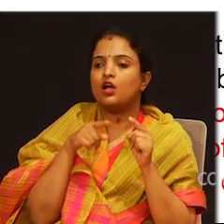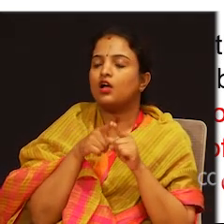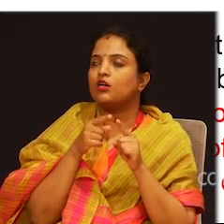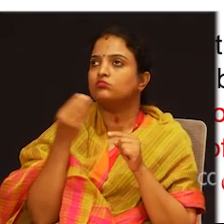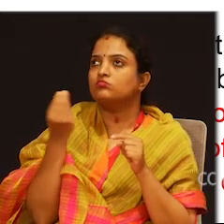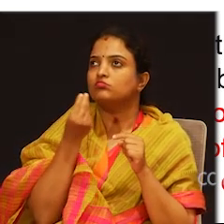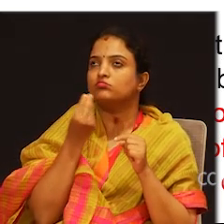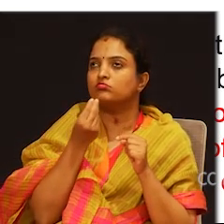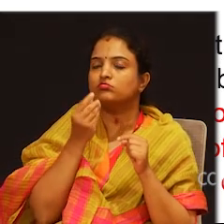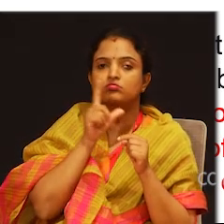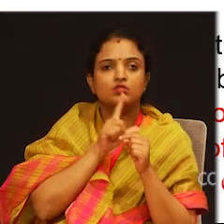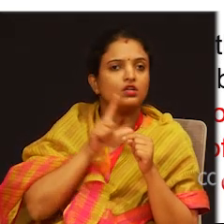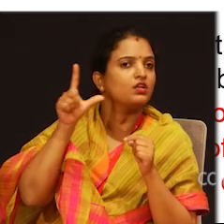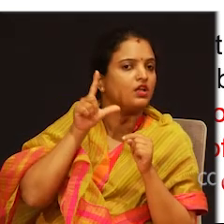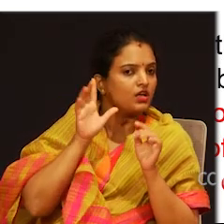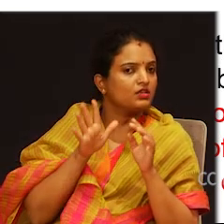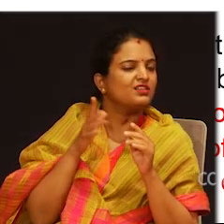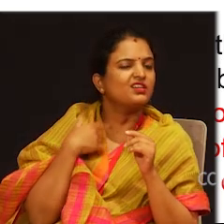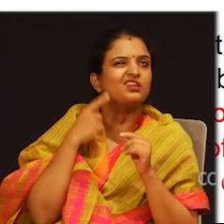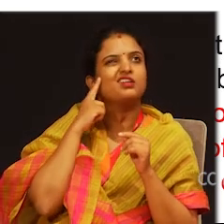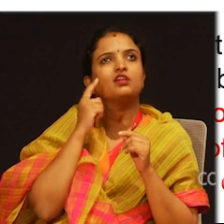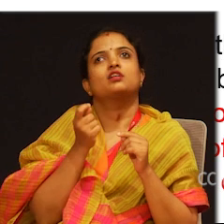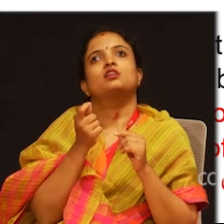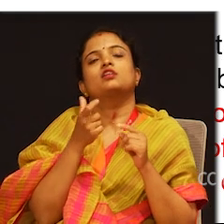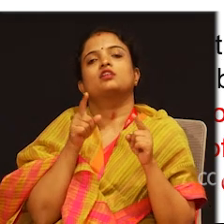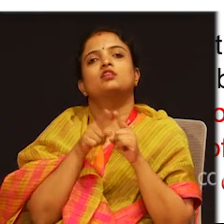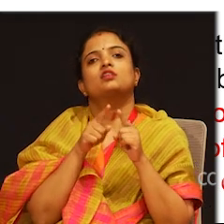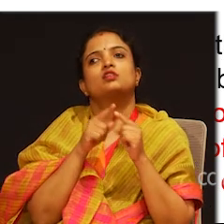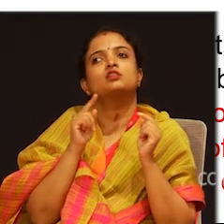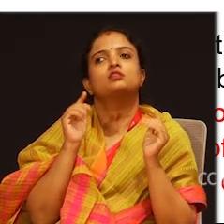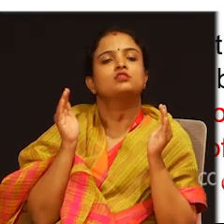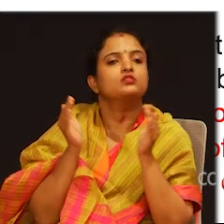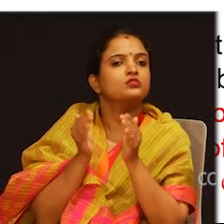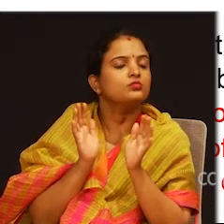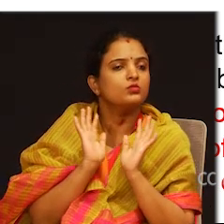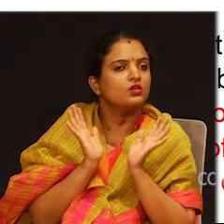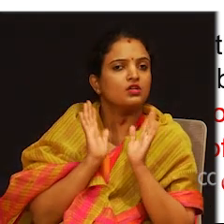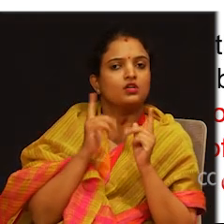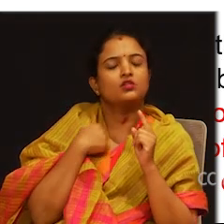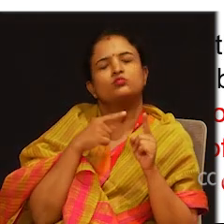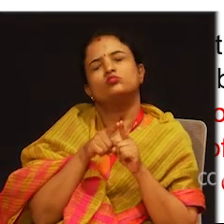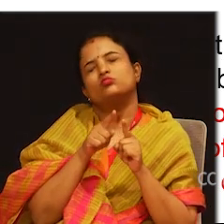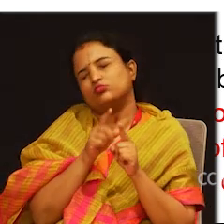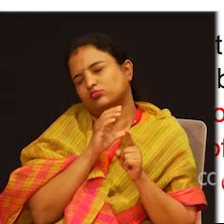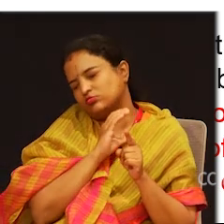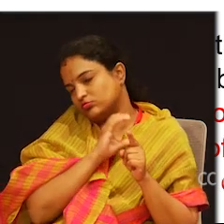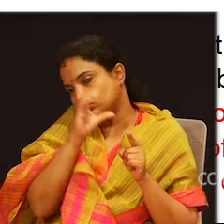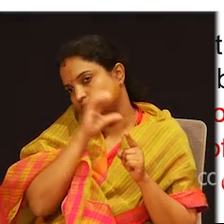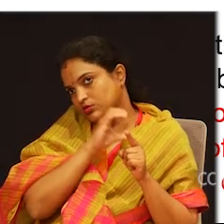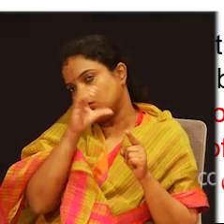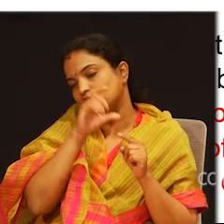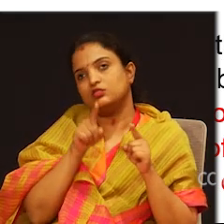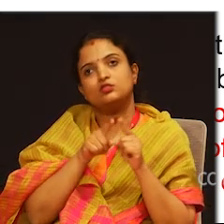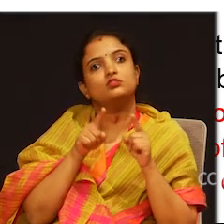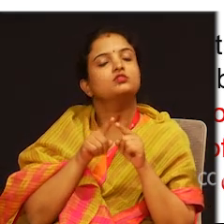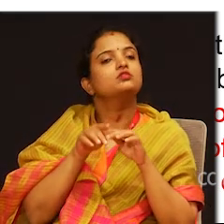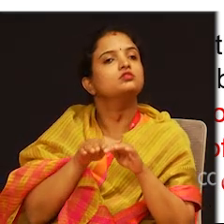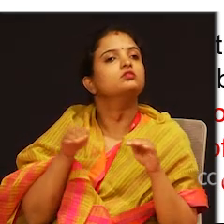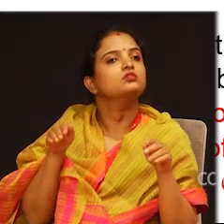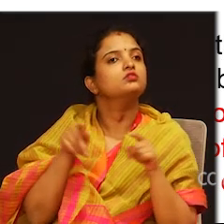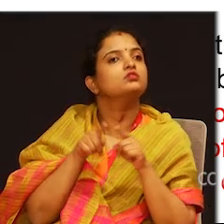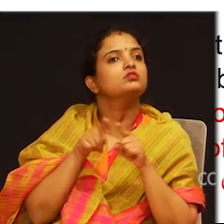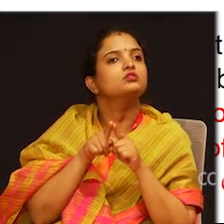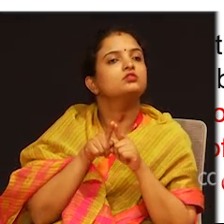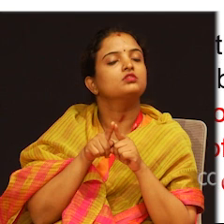children, not just a small number, but crores of children still in the age group of 6